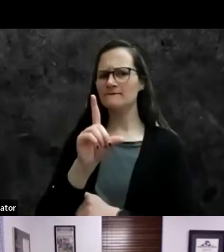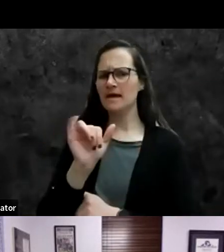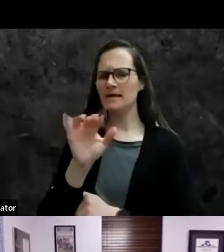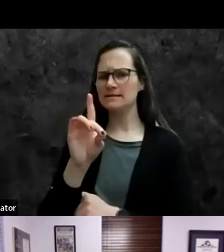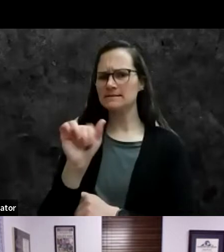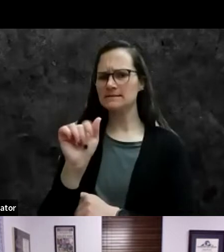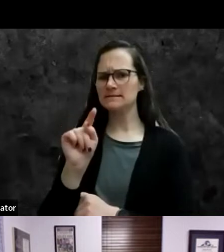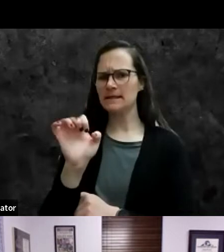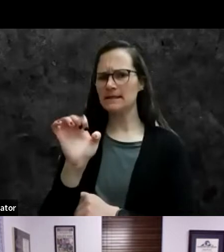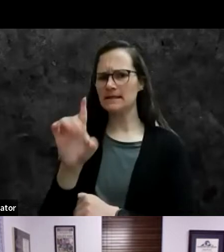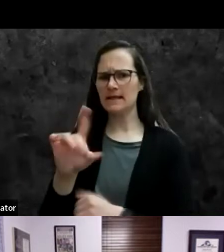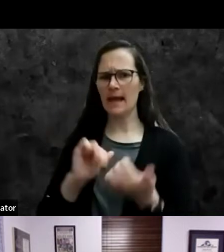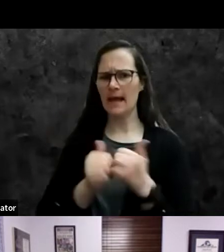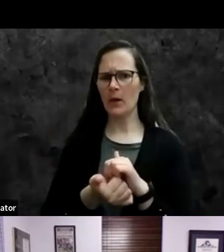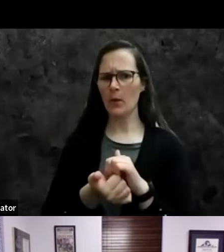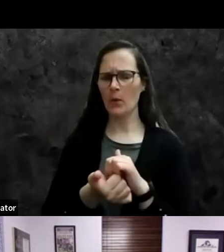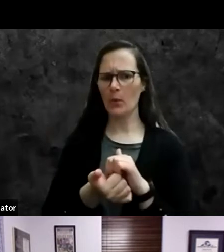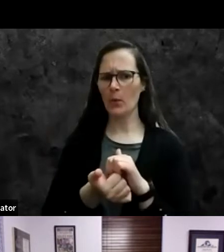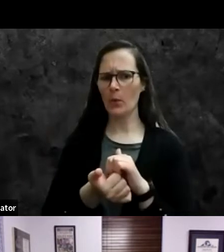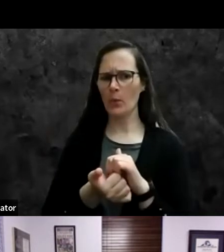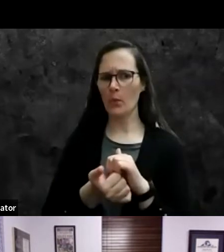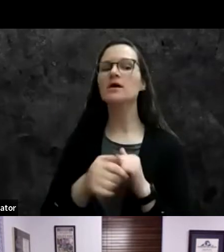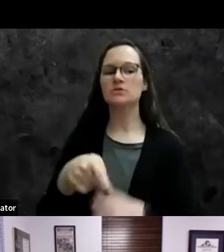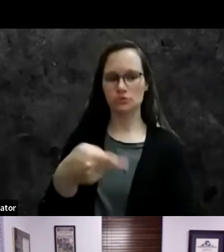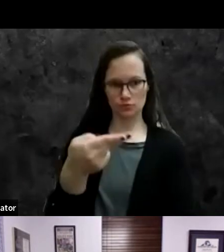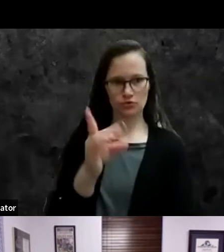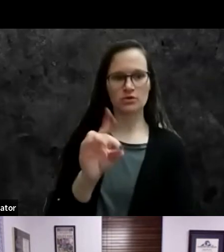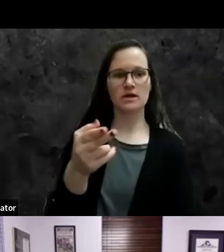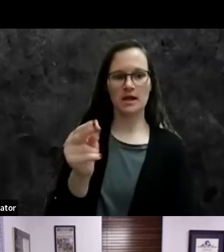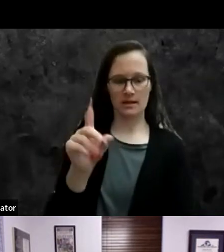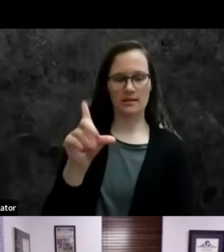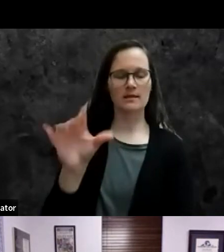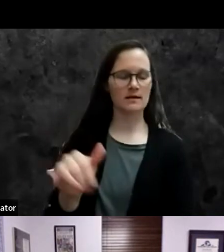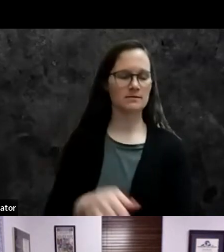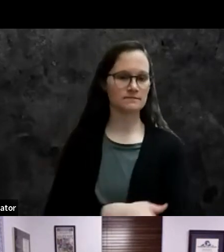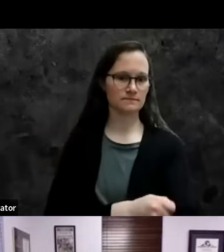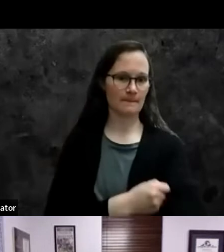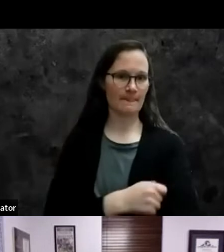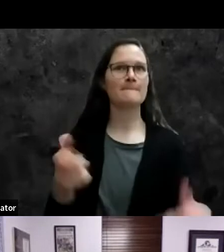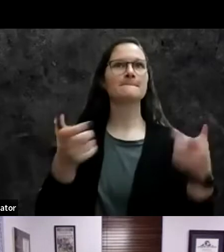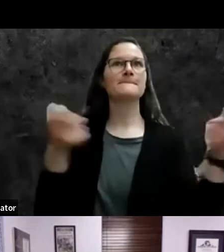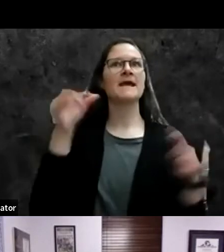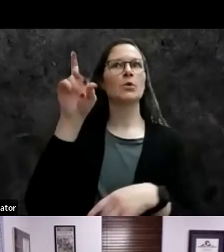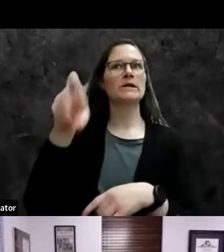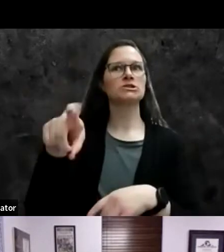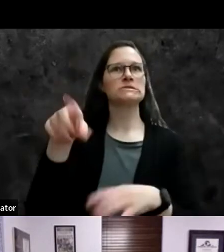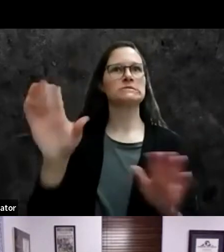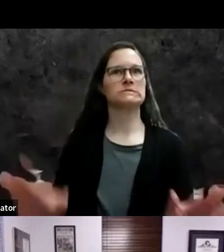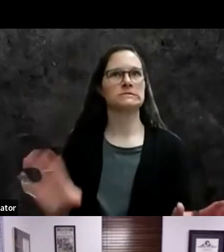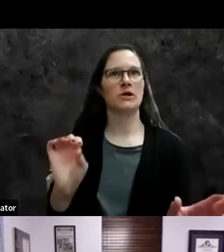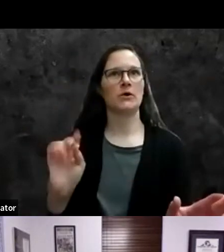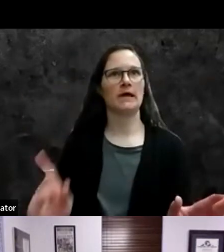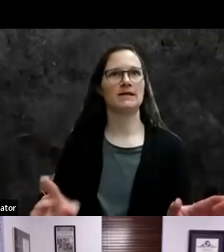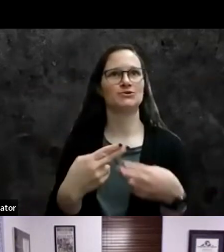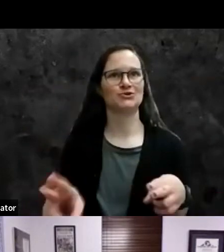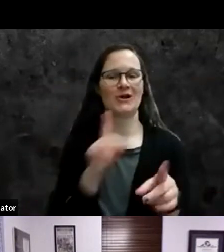Kathy? Kathy? Sure, I can jump in on this quickly. And to take a very big question and try to compress it to a brief answer. So